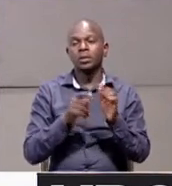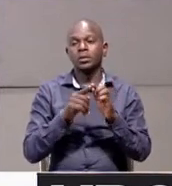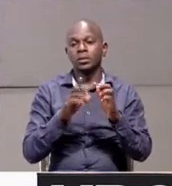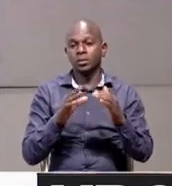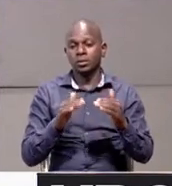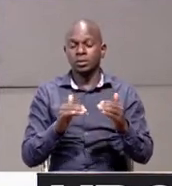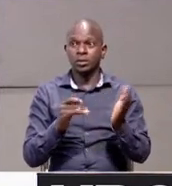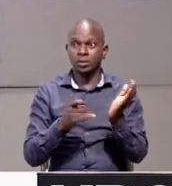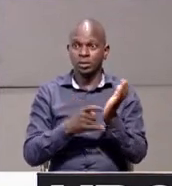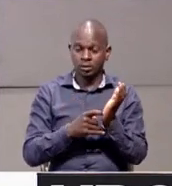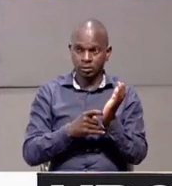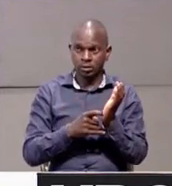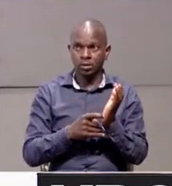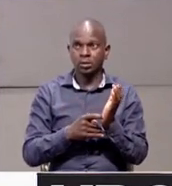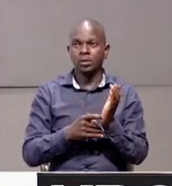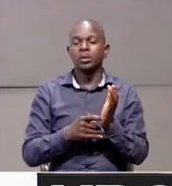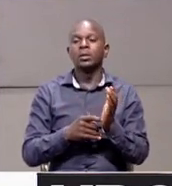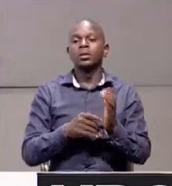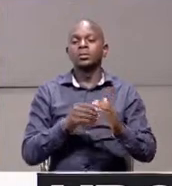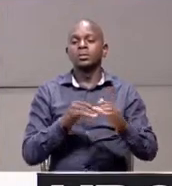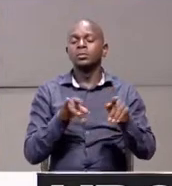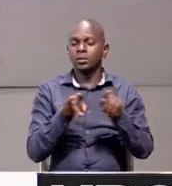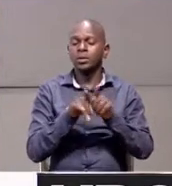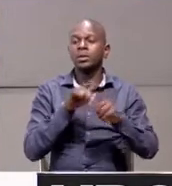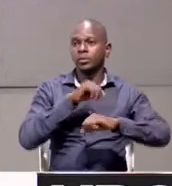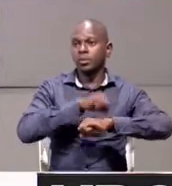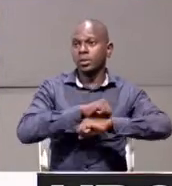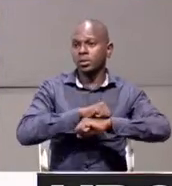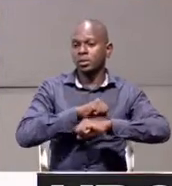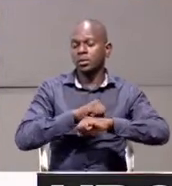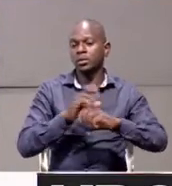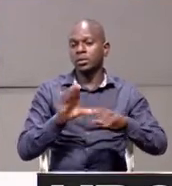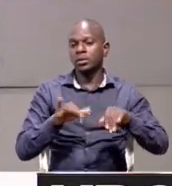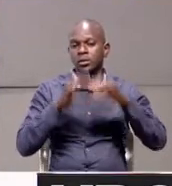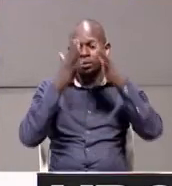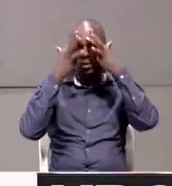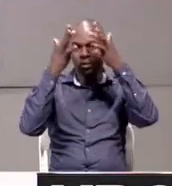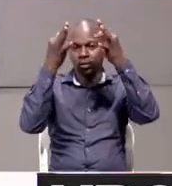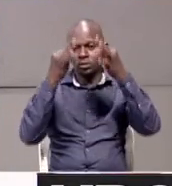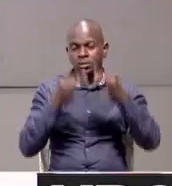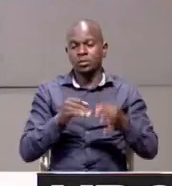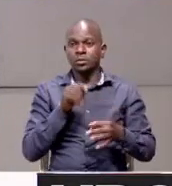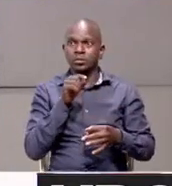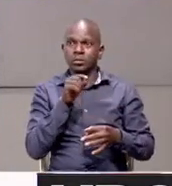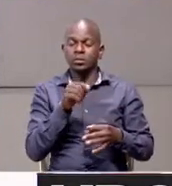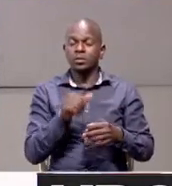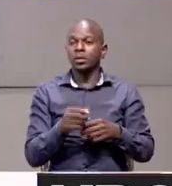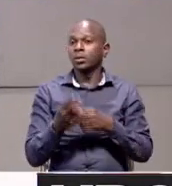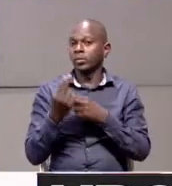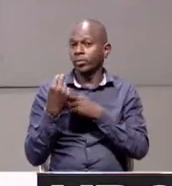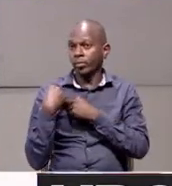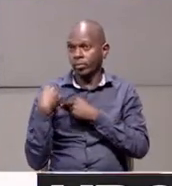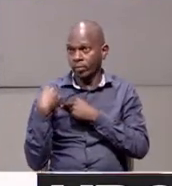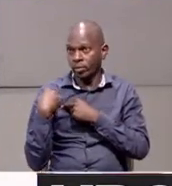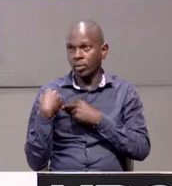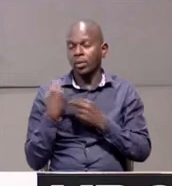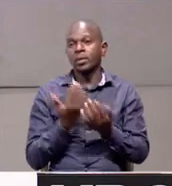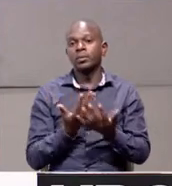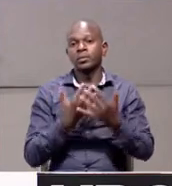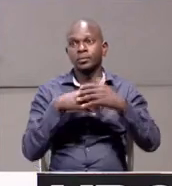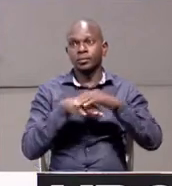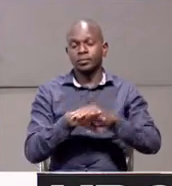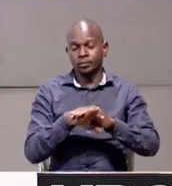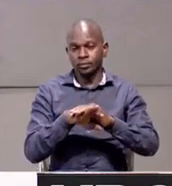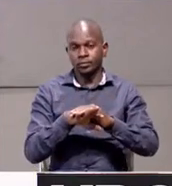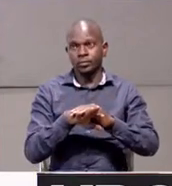the Kiswahili Club of Mount St. Mary's College, Namagunga, we have decided to take up this responsibility to mother